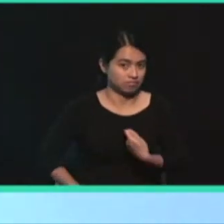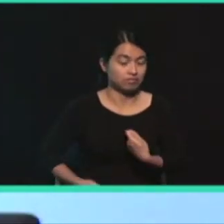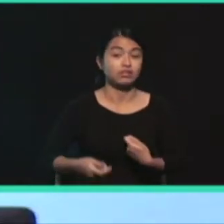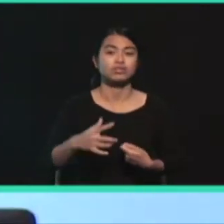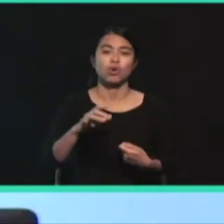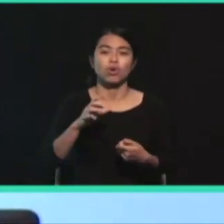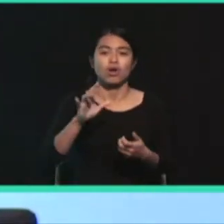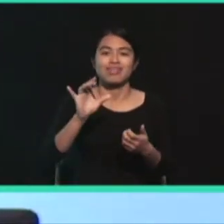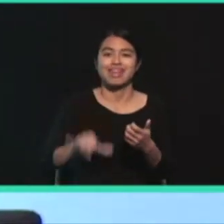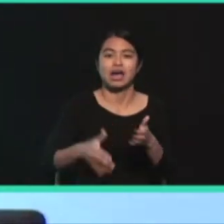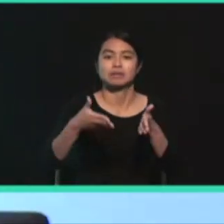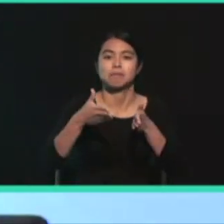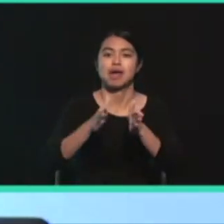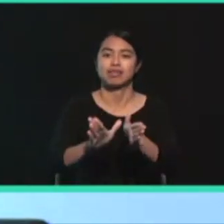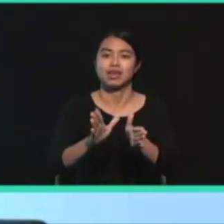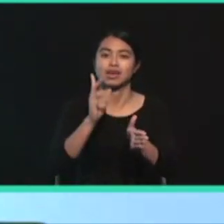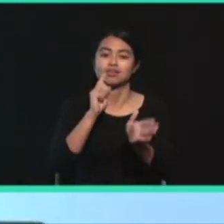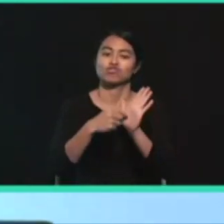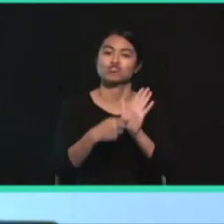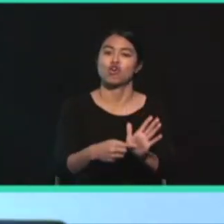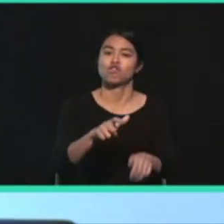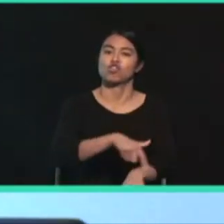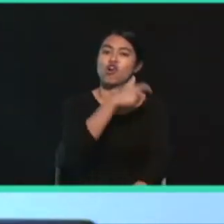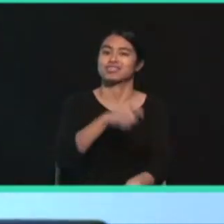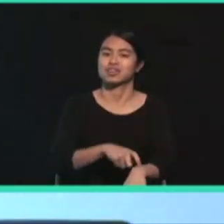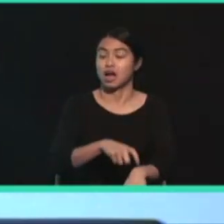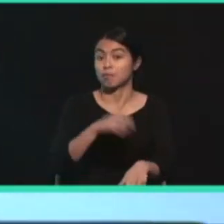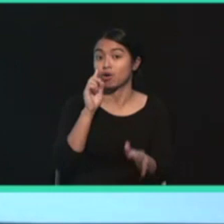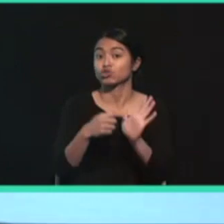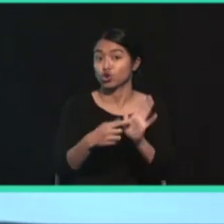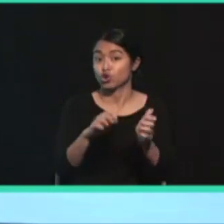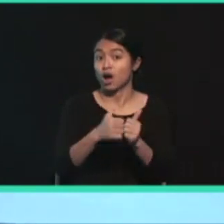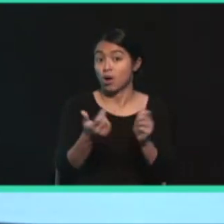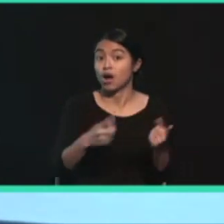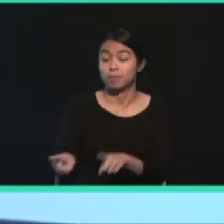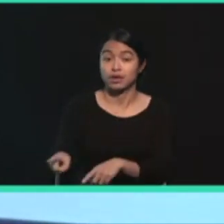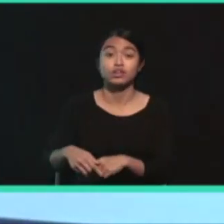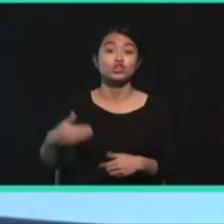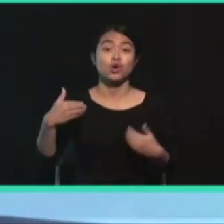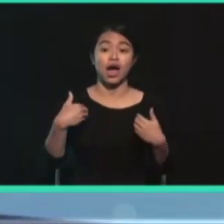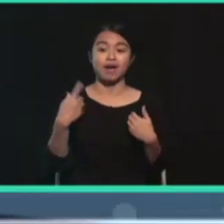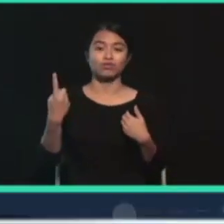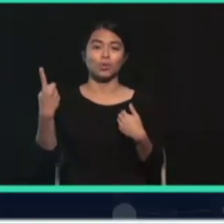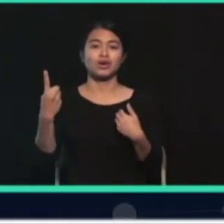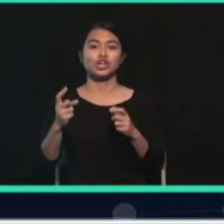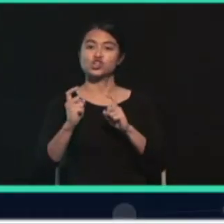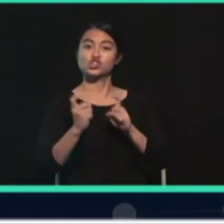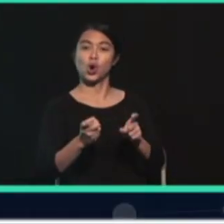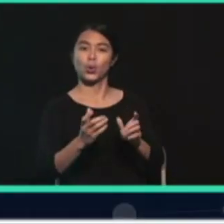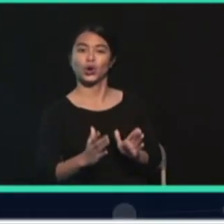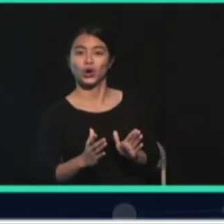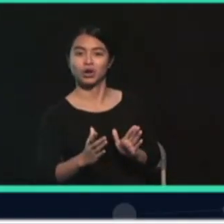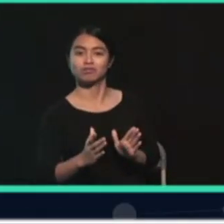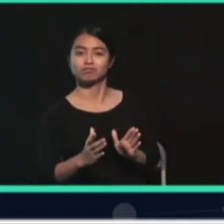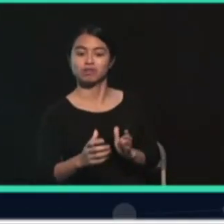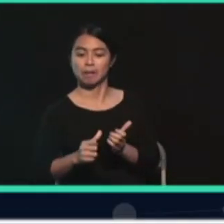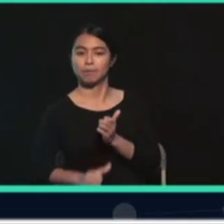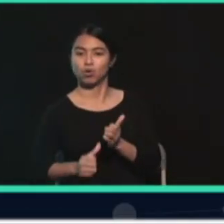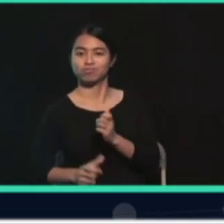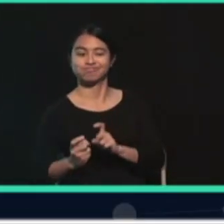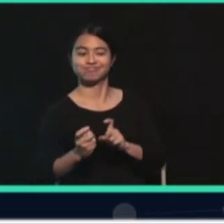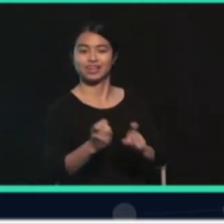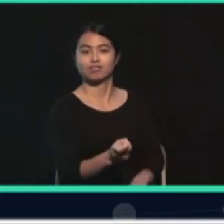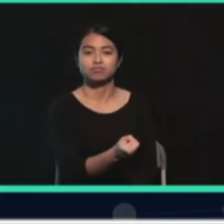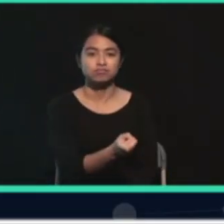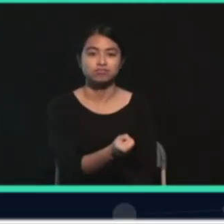time. And I'll show you how this is done, you know. You have a donor, and you gives your feces. Of course, you